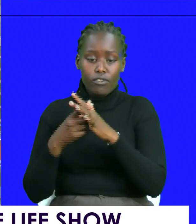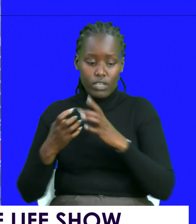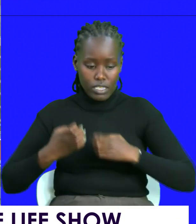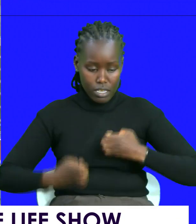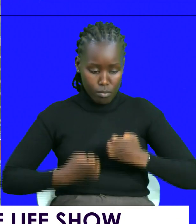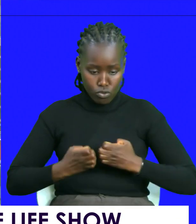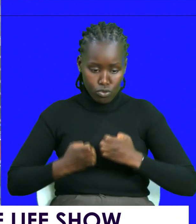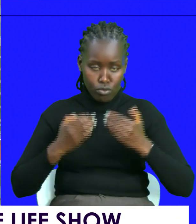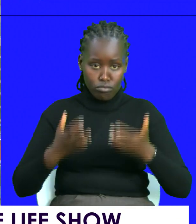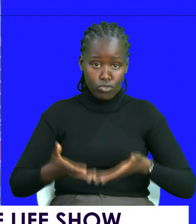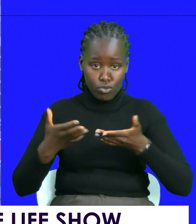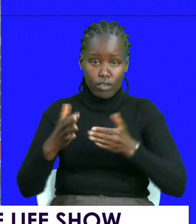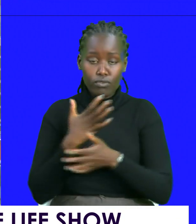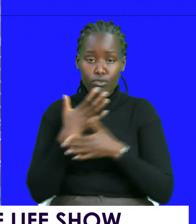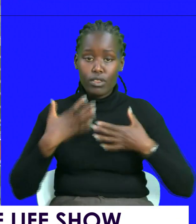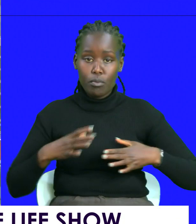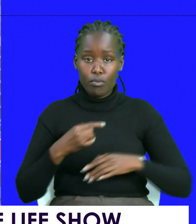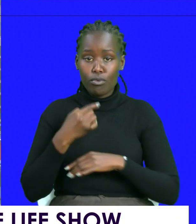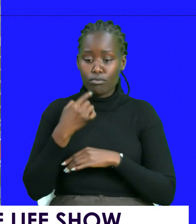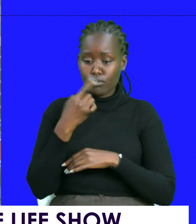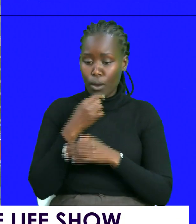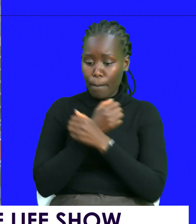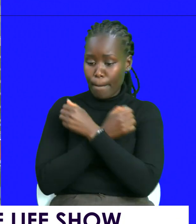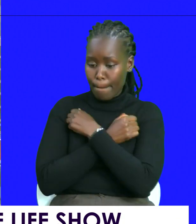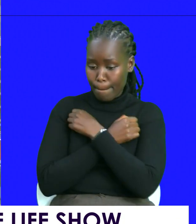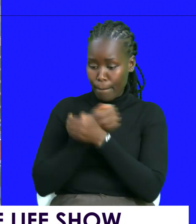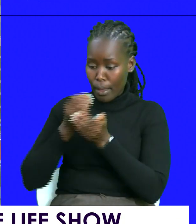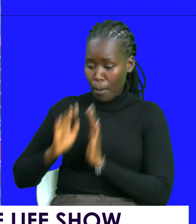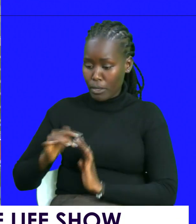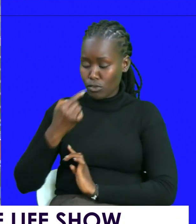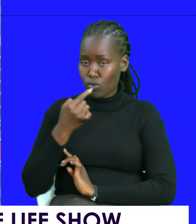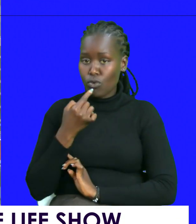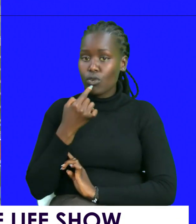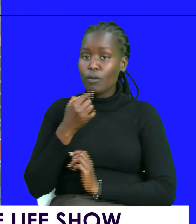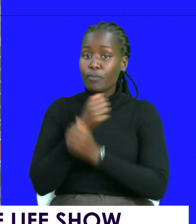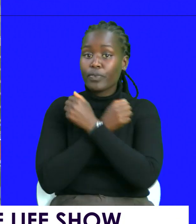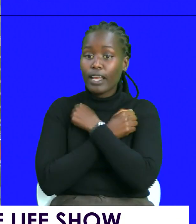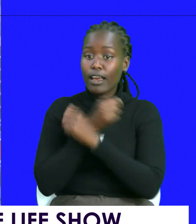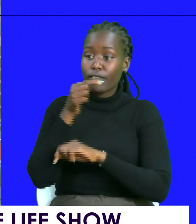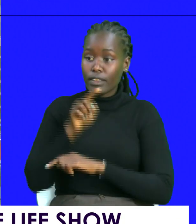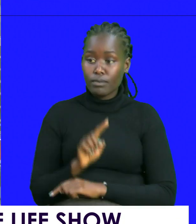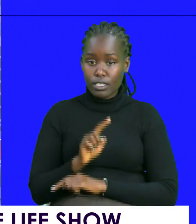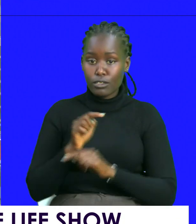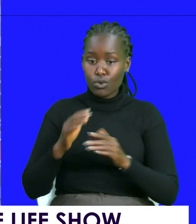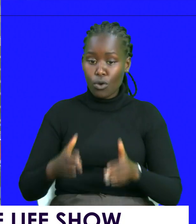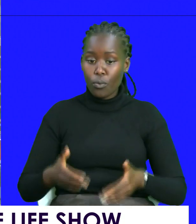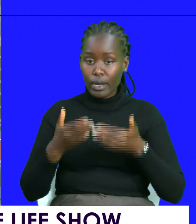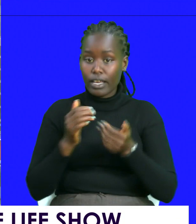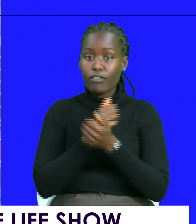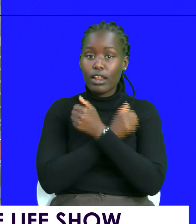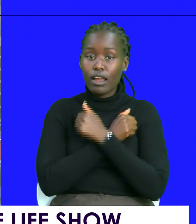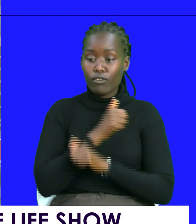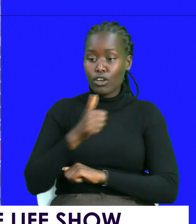you love? You know, a person that loves themselves will always release that love to others. Start by